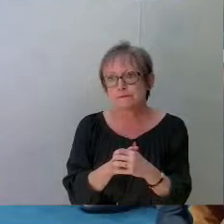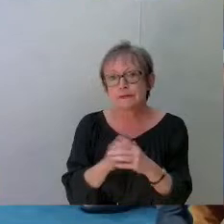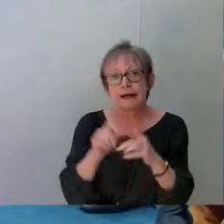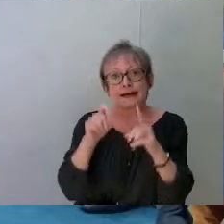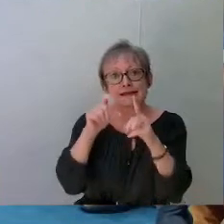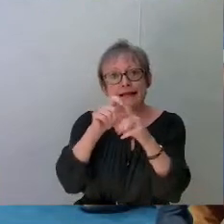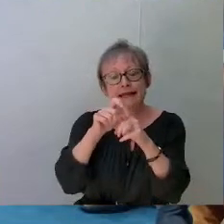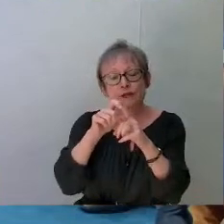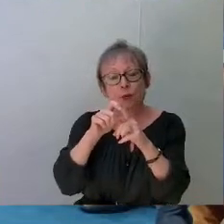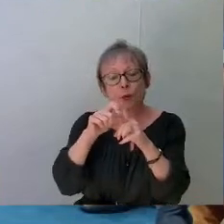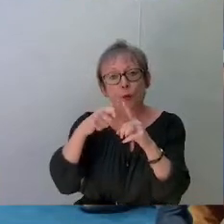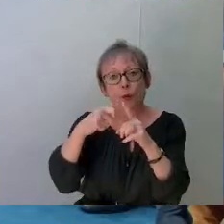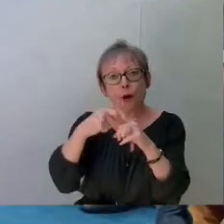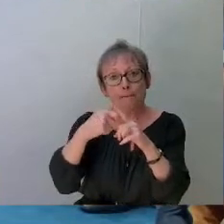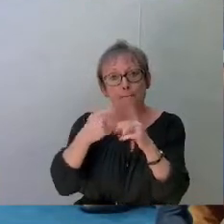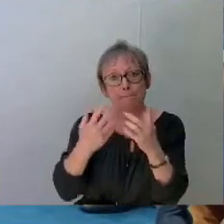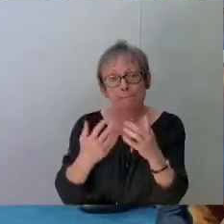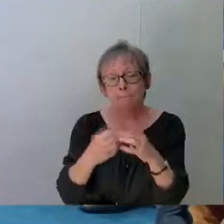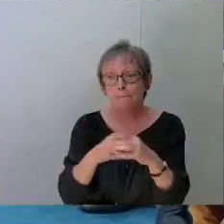Denise Kwa.